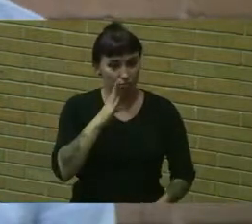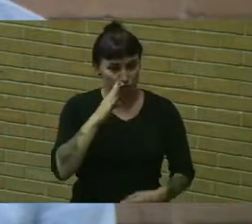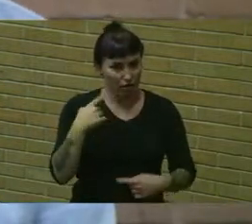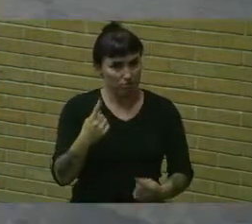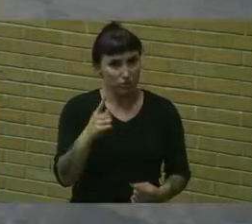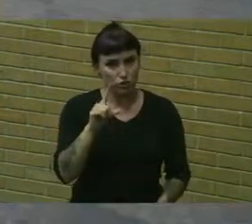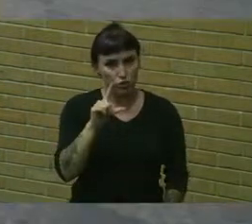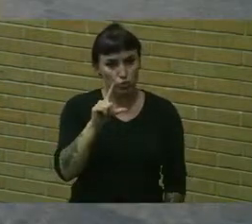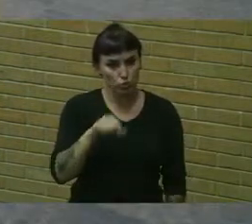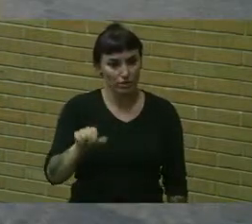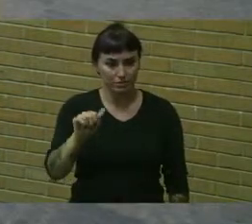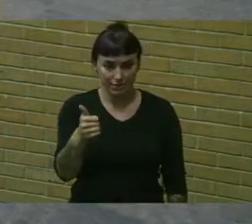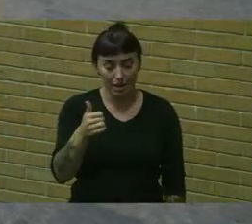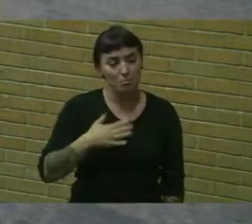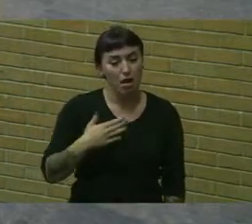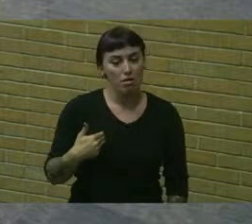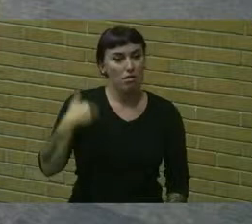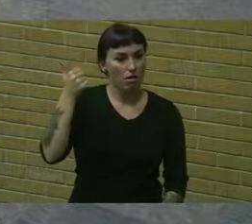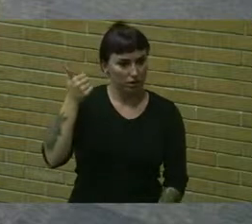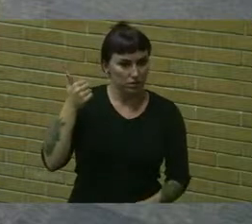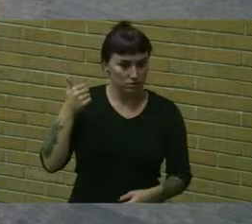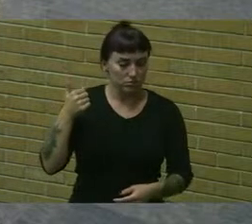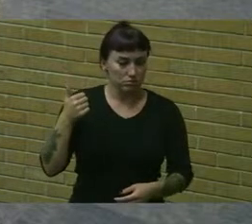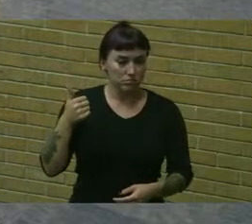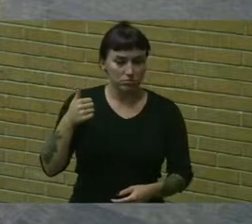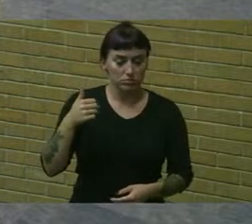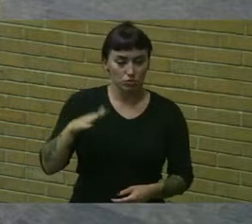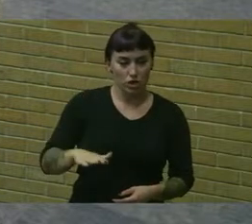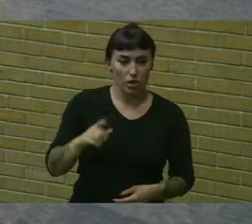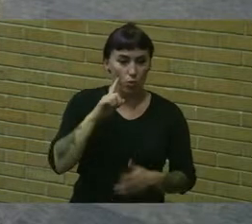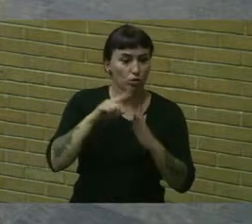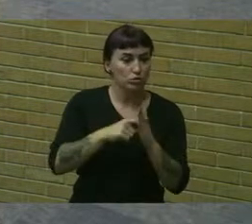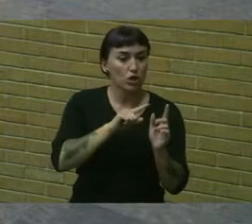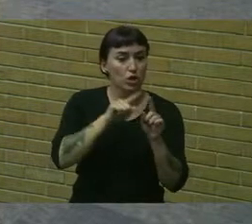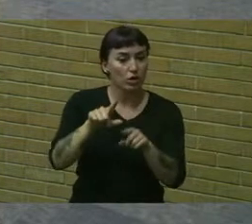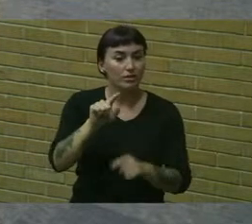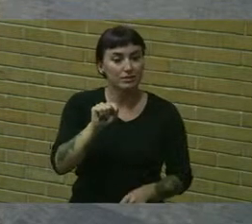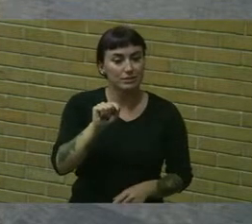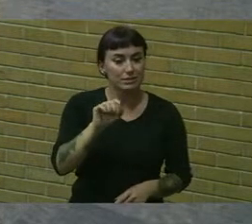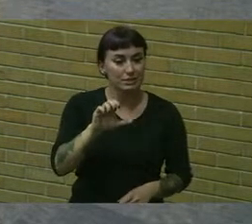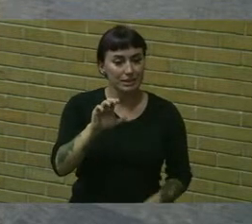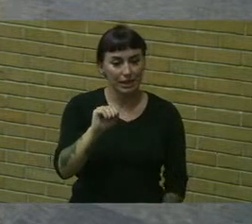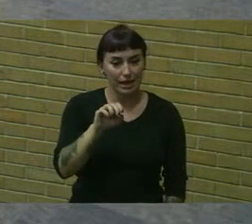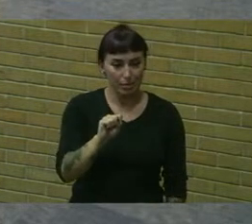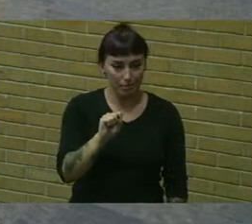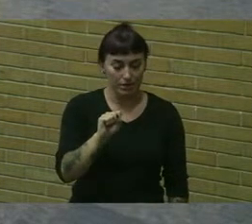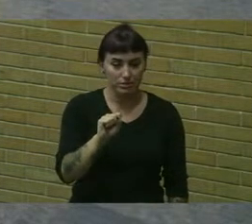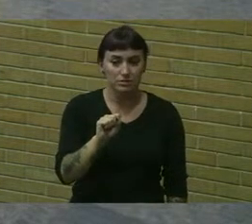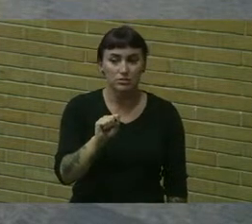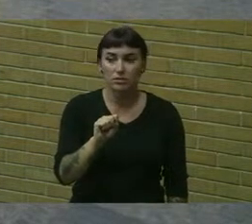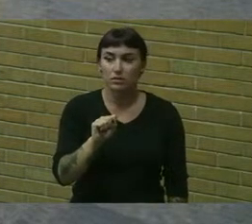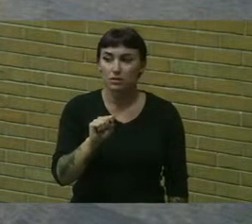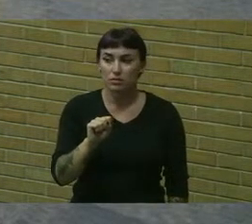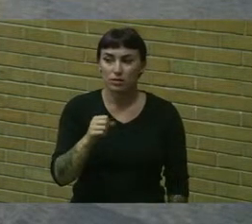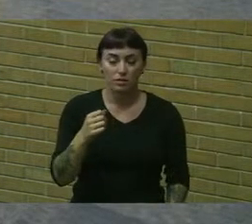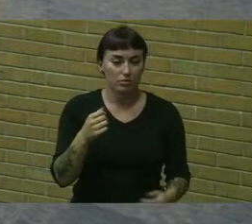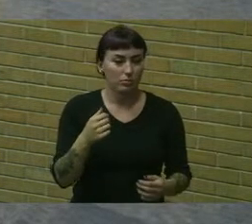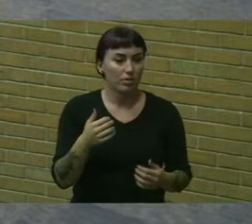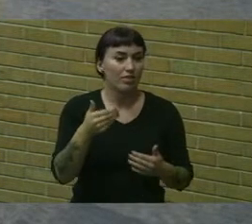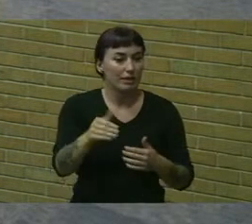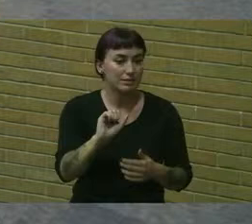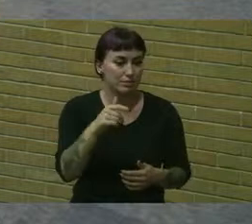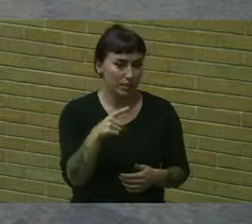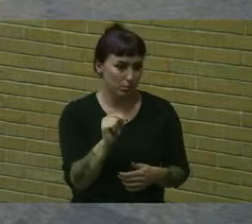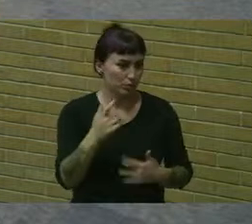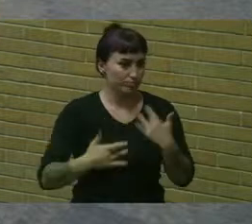since 2010. My youngest will start attending TCMS as of this coming September.